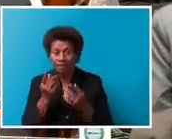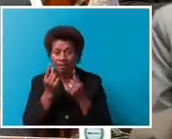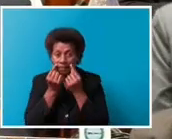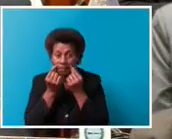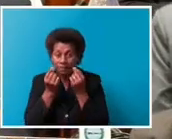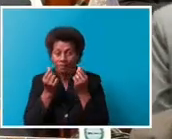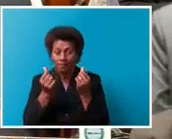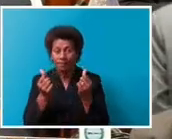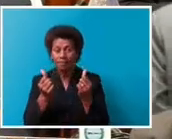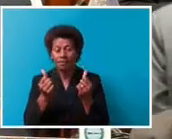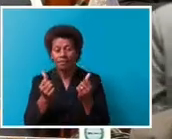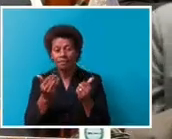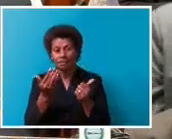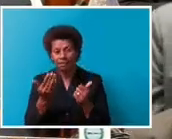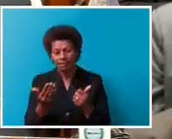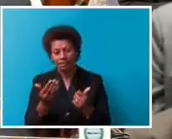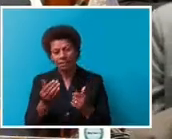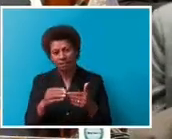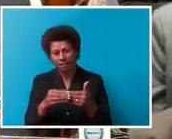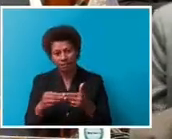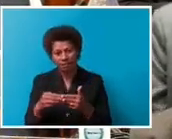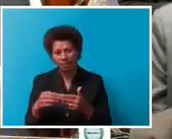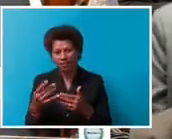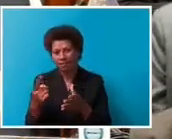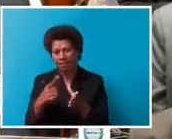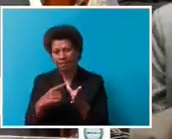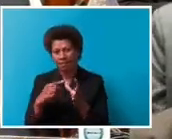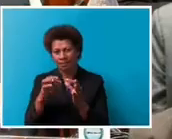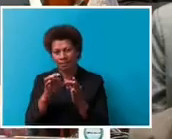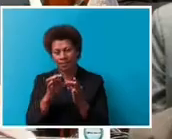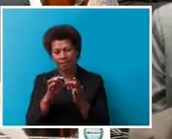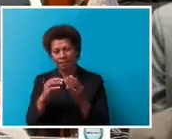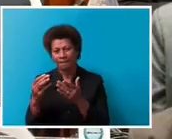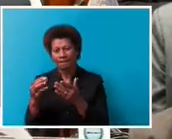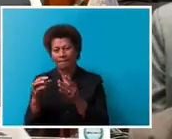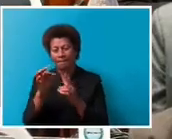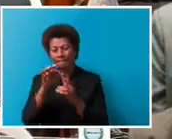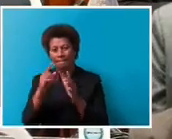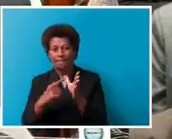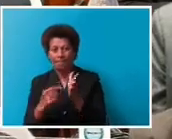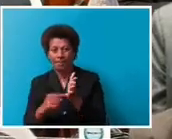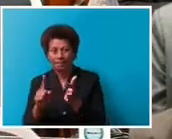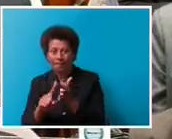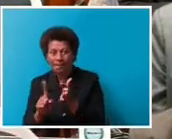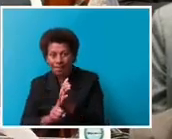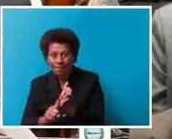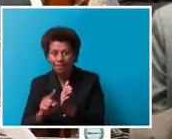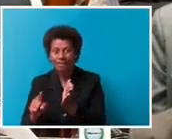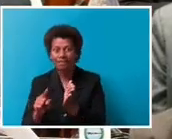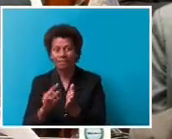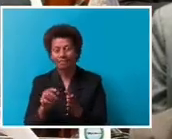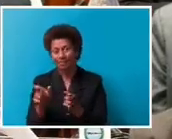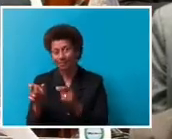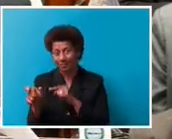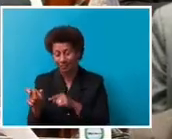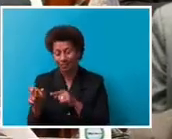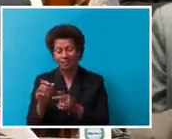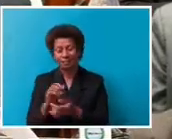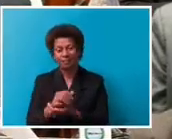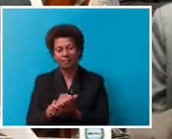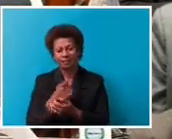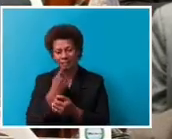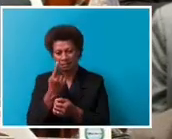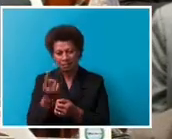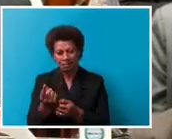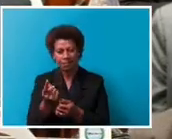bipartisanship. He mentioned A.D. Patel, NFP's founder leader, his successor S.M. Koya and Mr. Reddy. He also mentioned